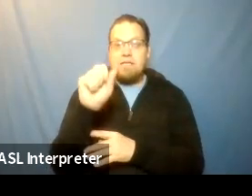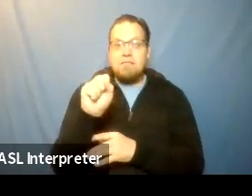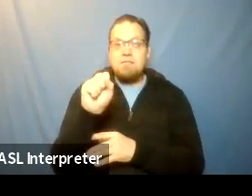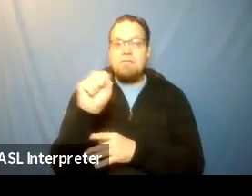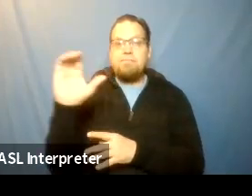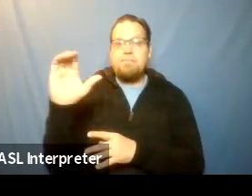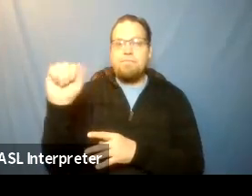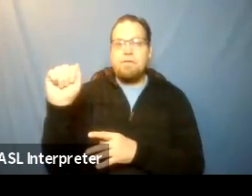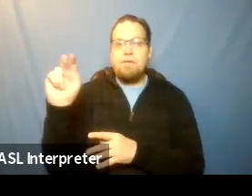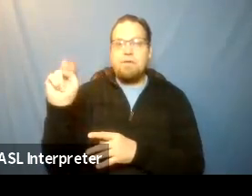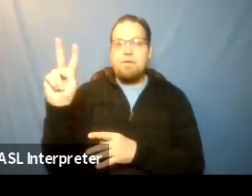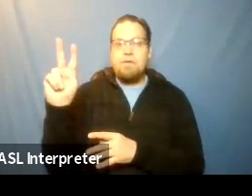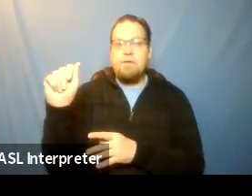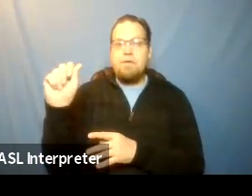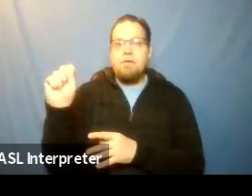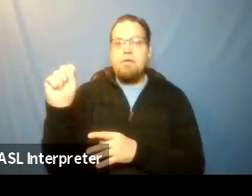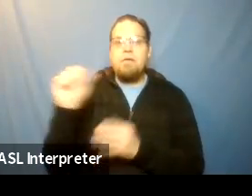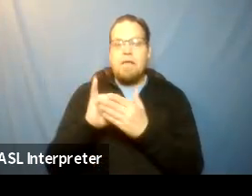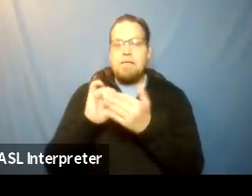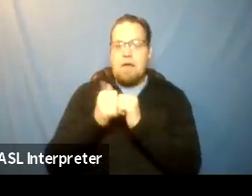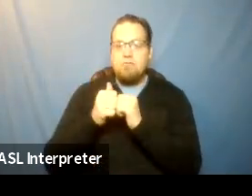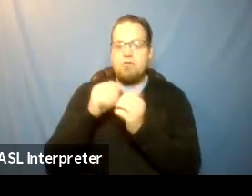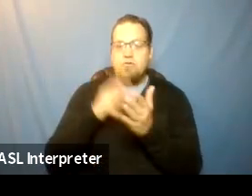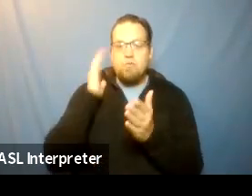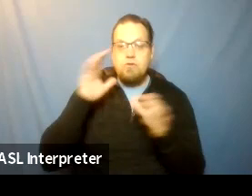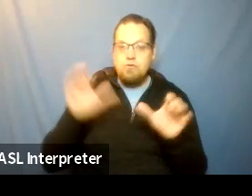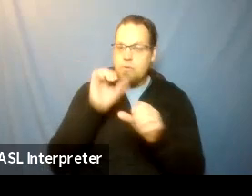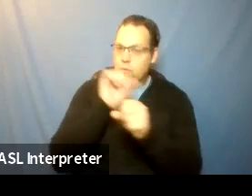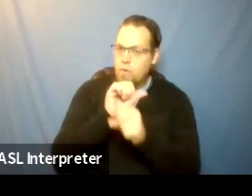mechanism for students to complete their work, to do their work. And so